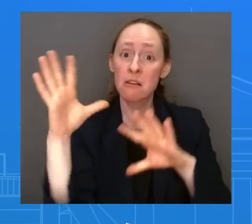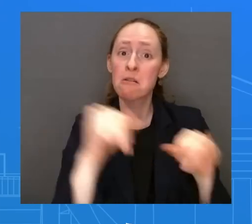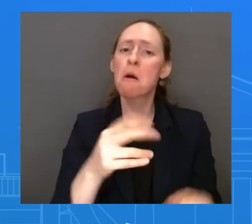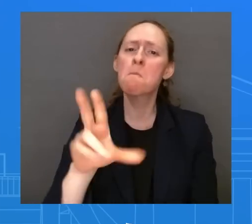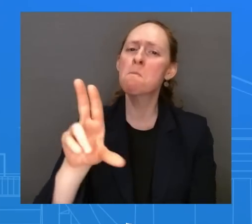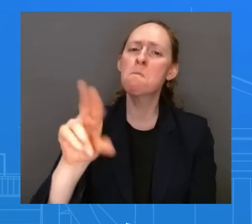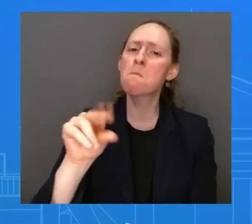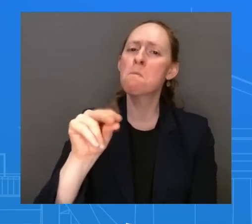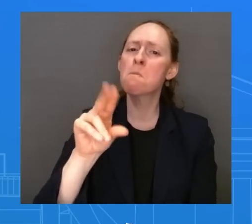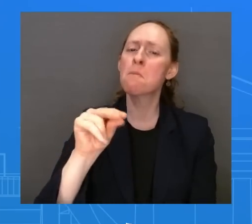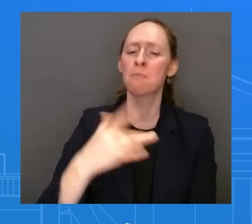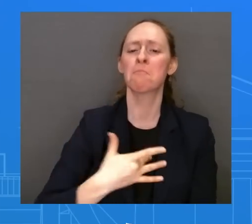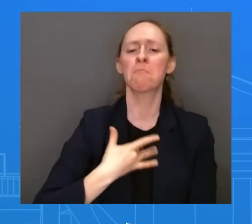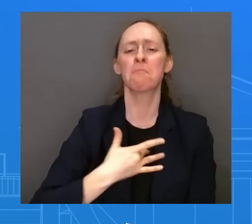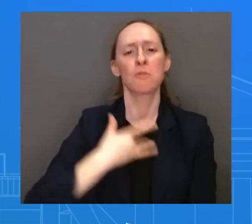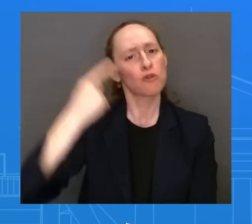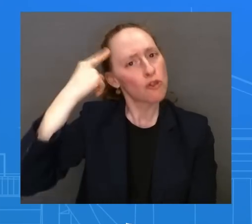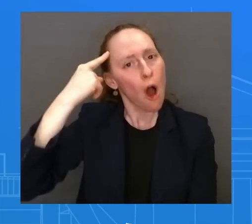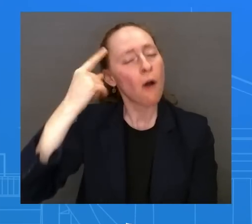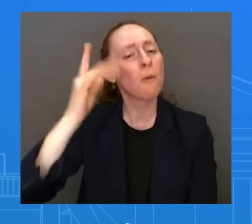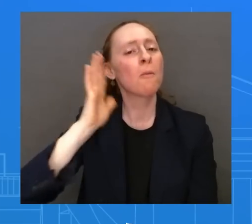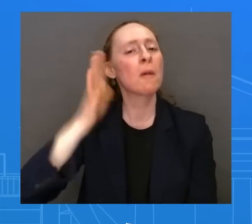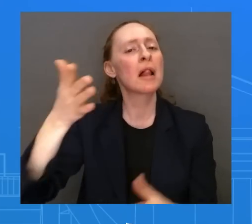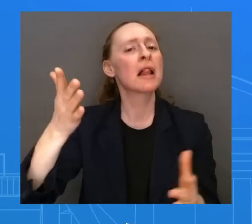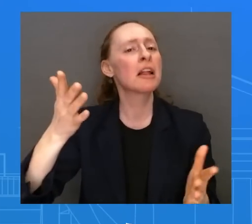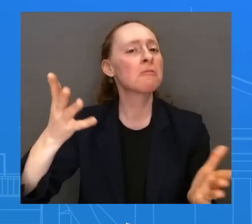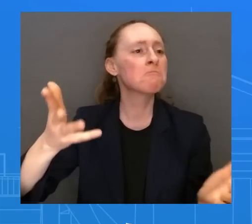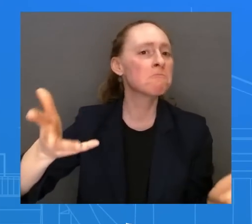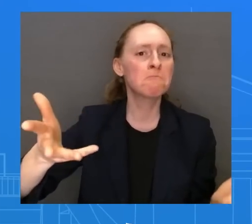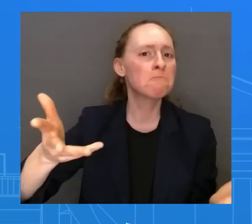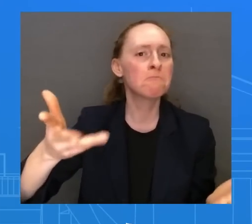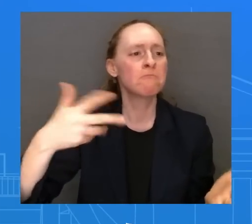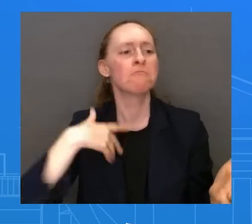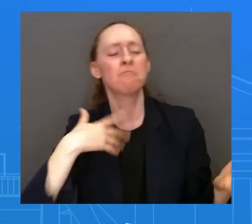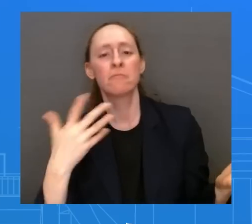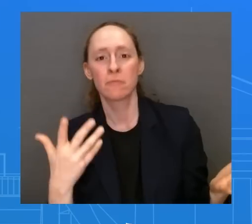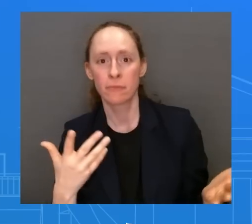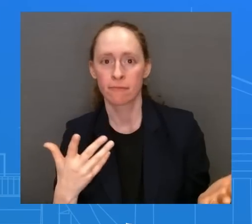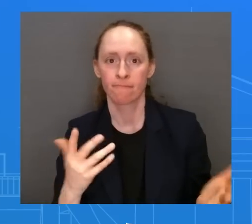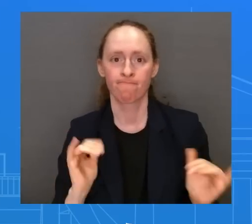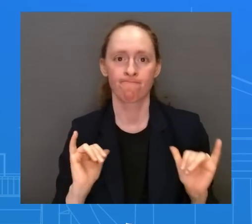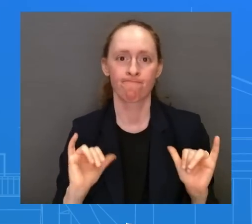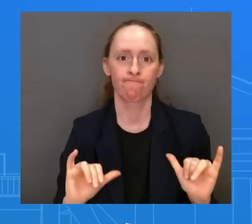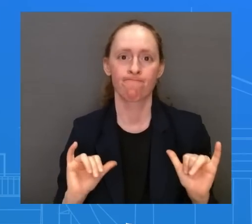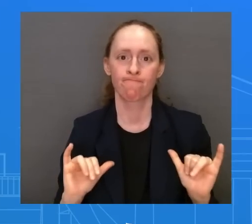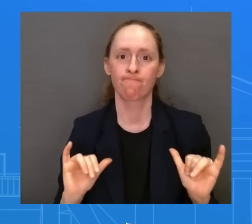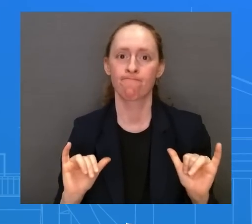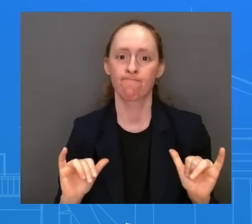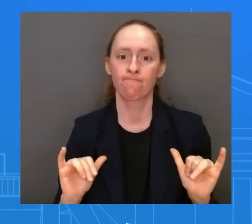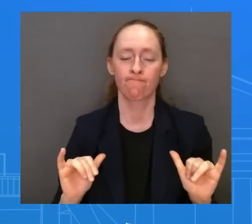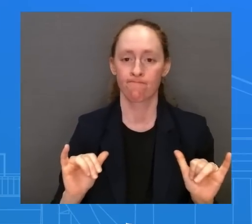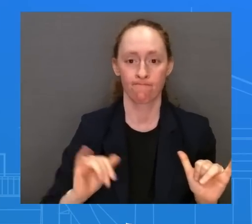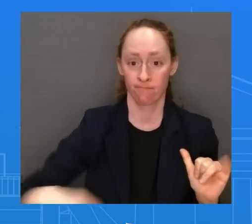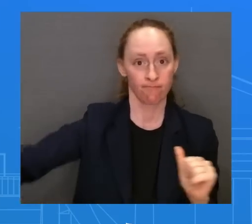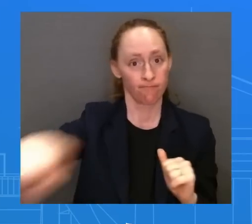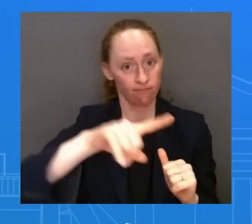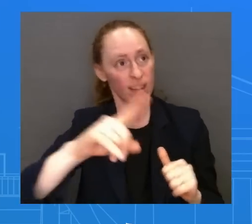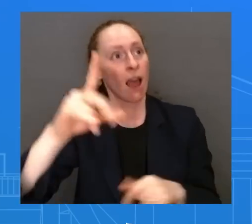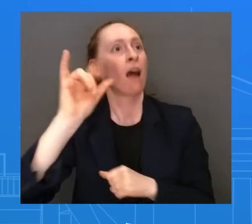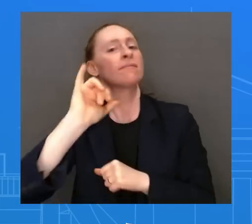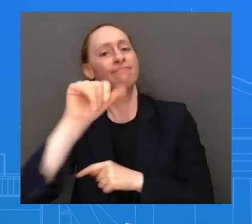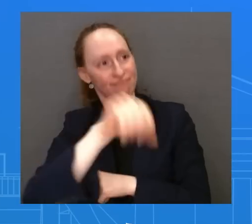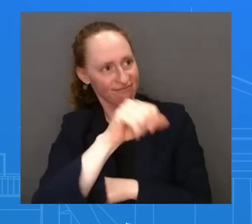military and his intelligence professionals no agency predicted a Taliban Takeover in nine days no agency